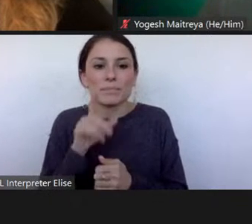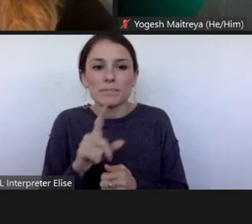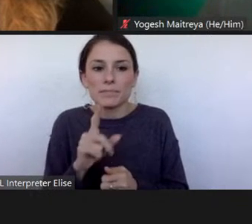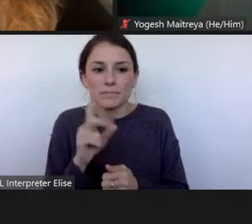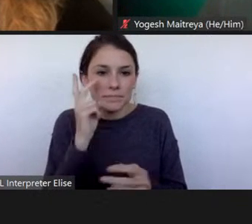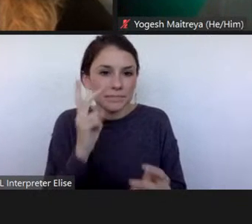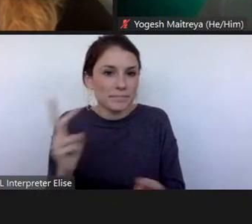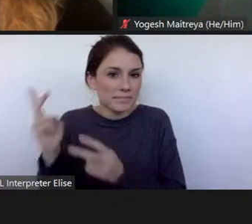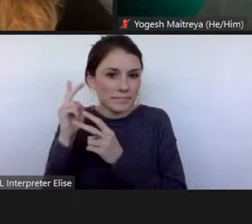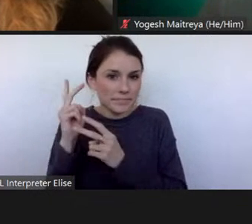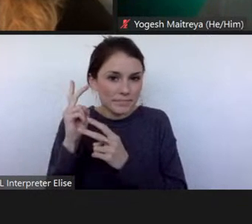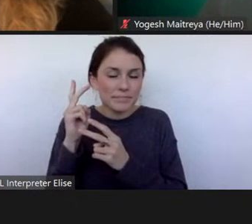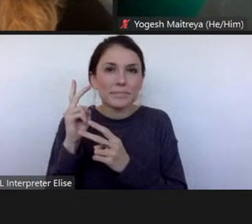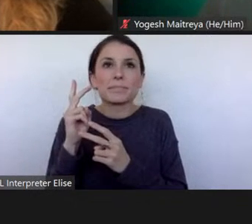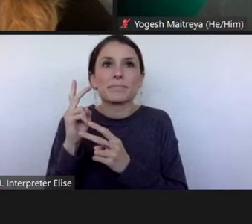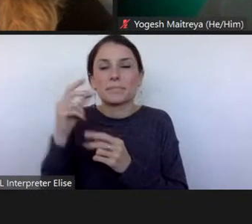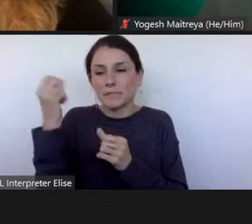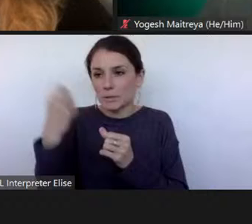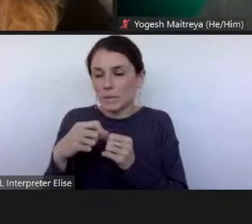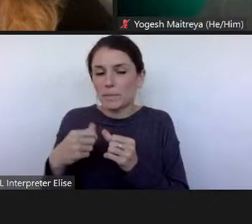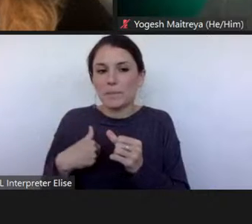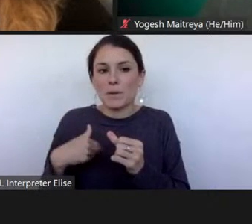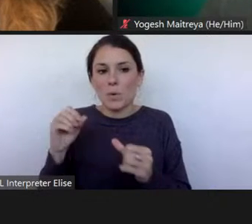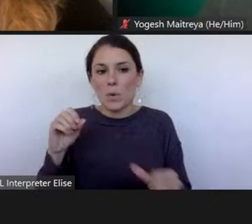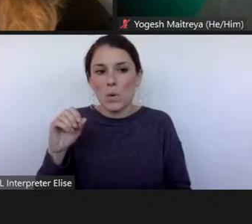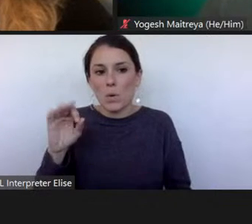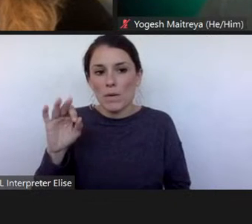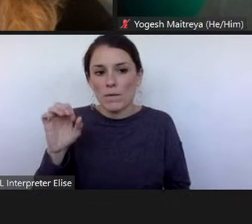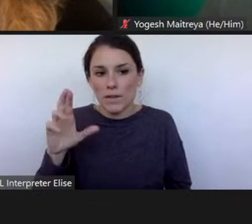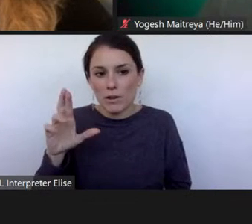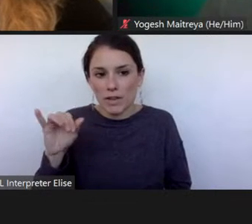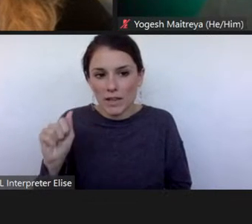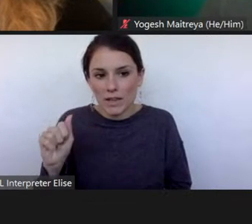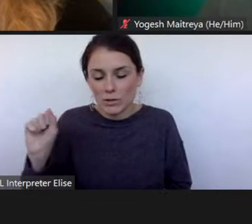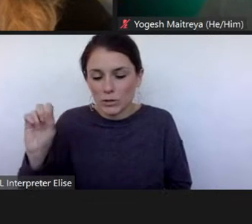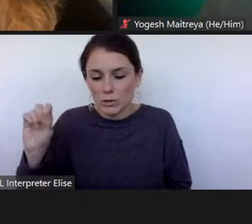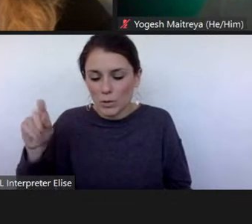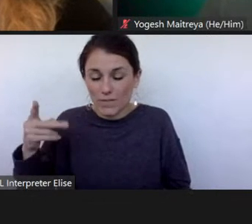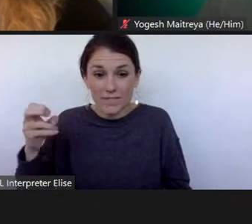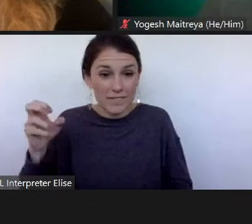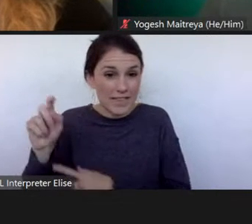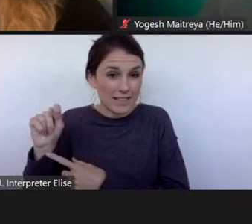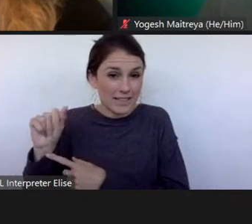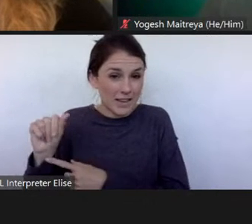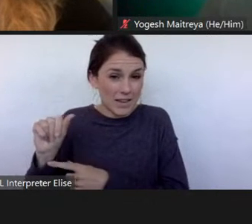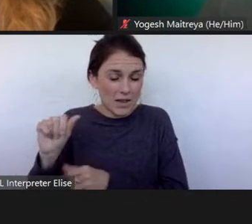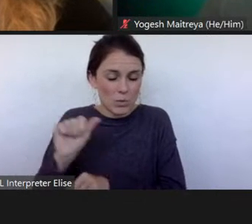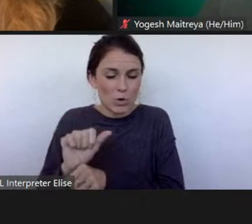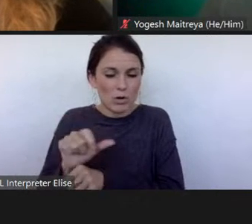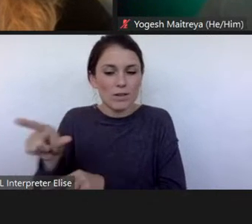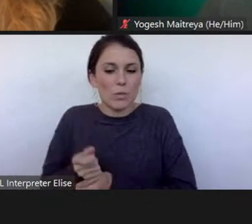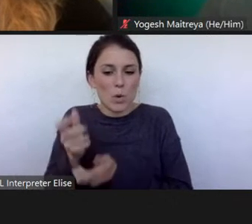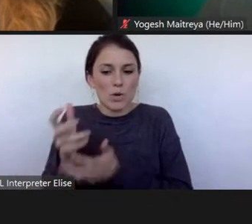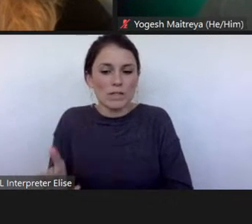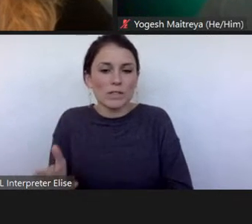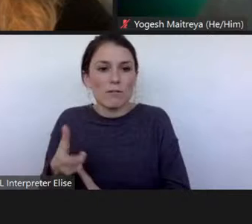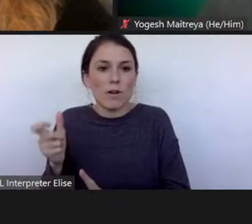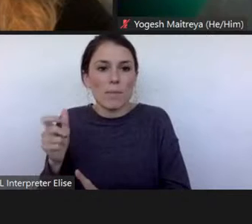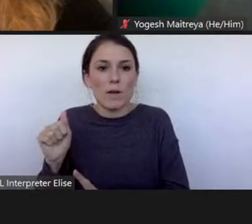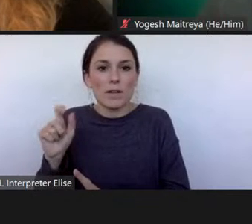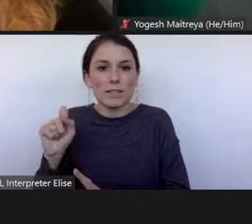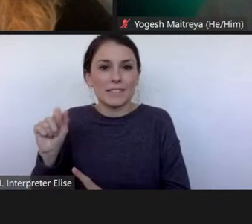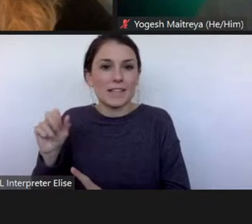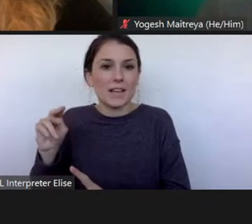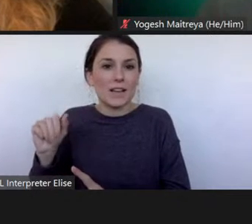for me of Ofelia Cepeda's work, a poet and a linguist of the Tana'atam